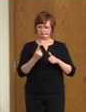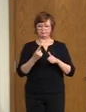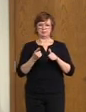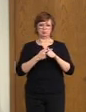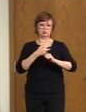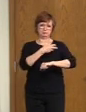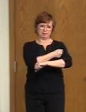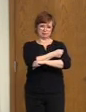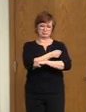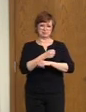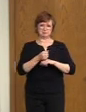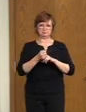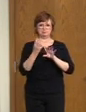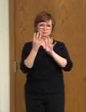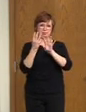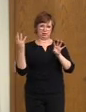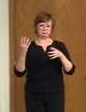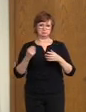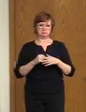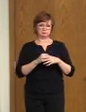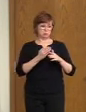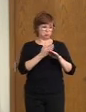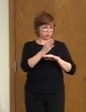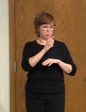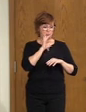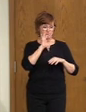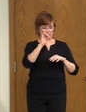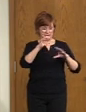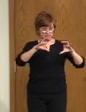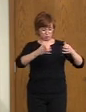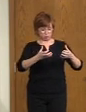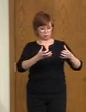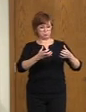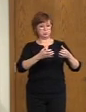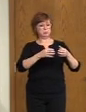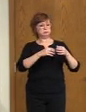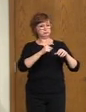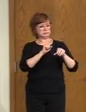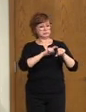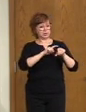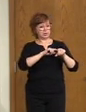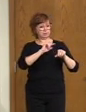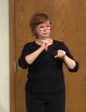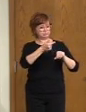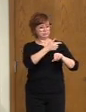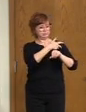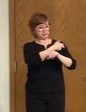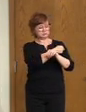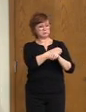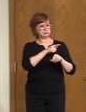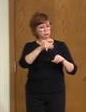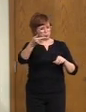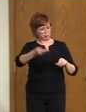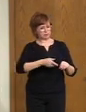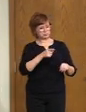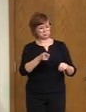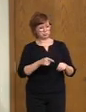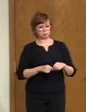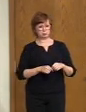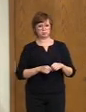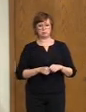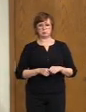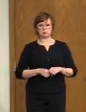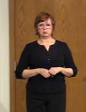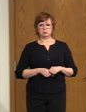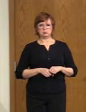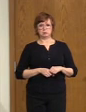saying, now we open to 80 plus population, then everyone in that age group will be welcomed